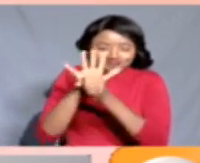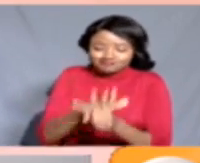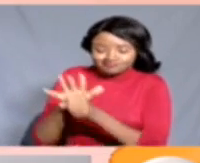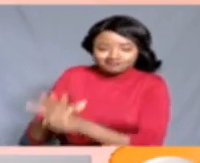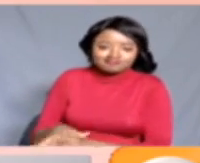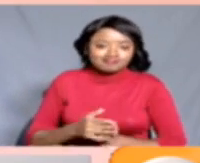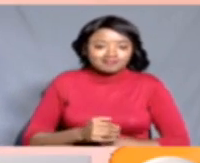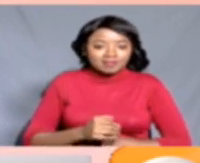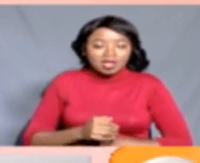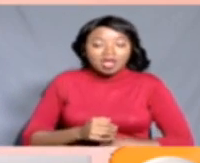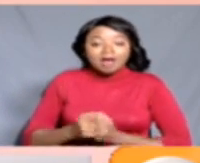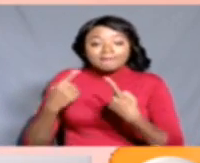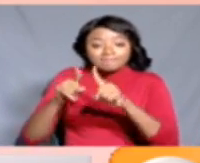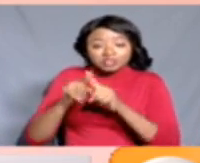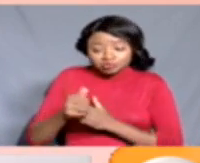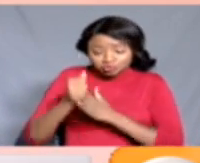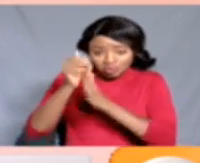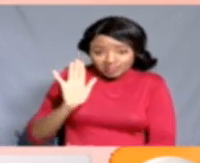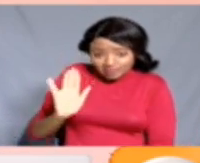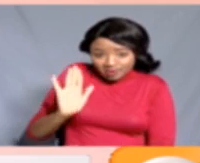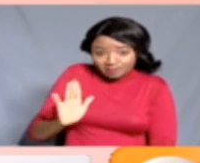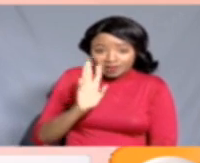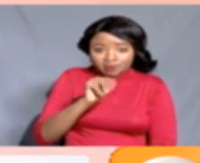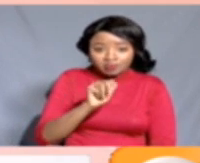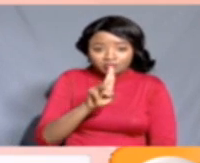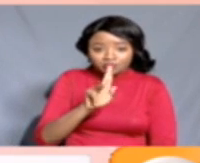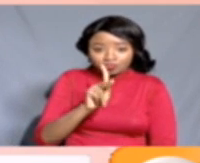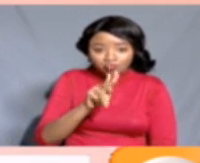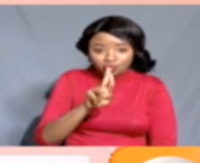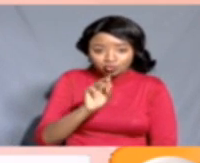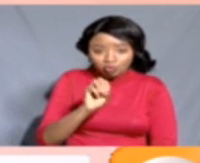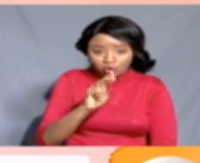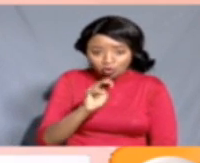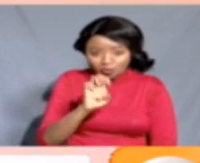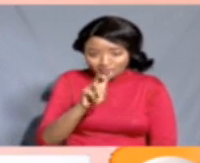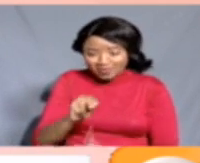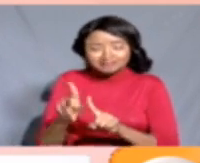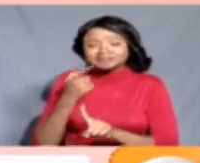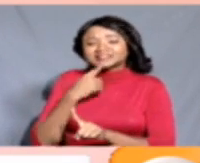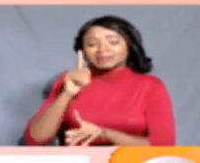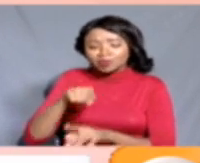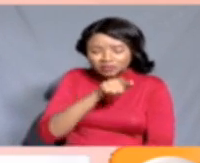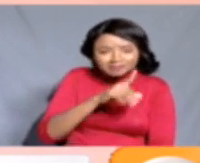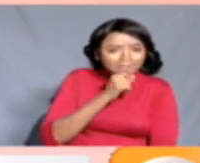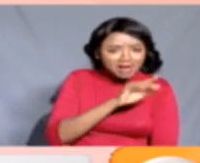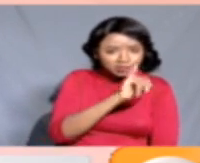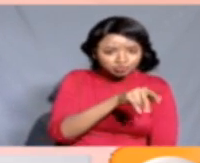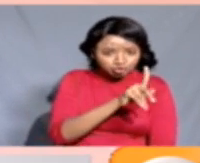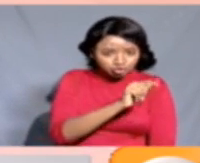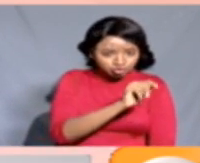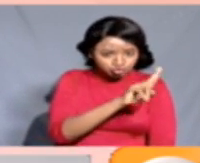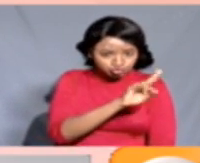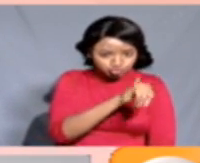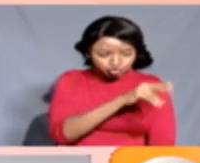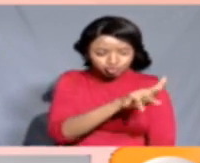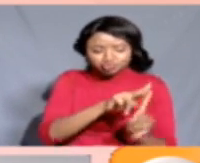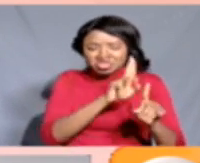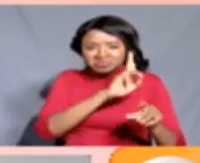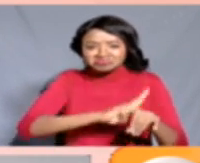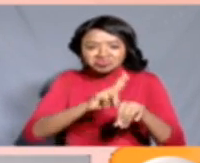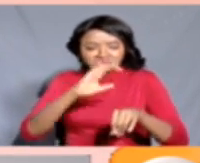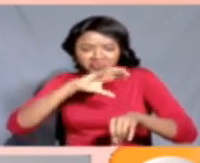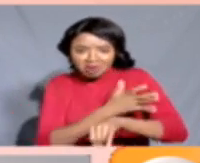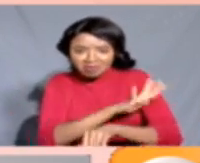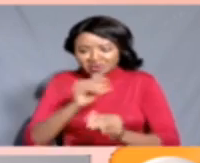by Senate Majority Leader Kipchumba Murkomen claim Tuju is using the handshake to tear the party apart and undermine